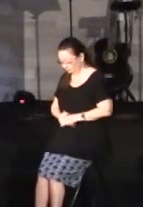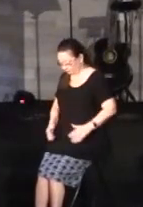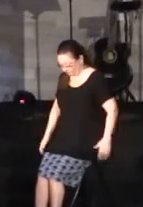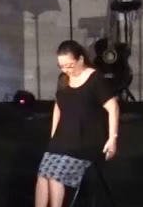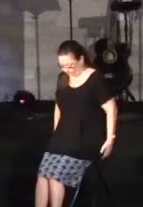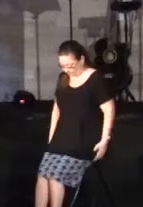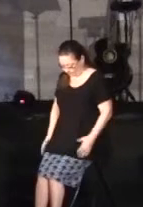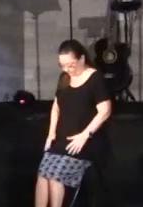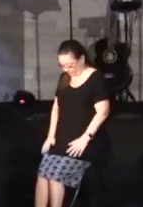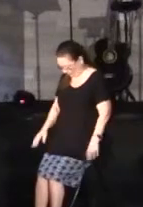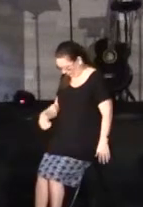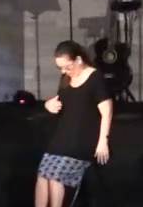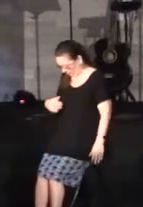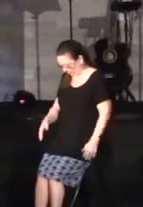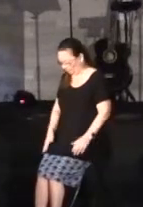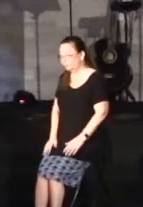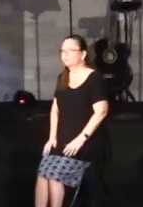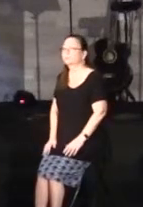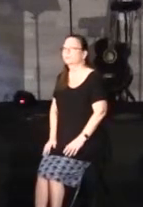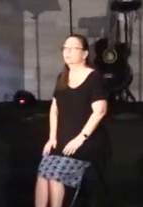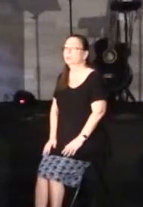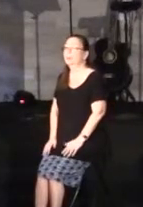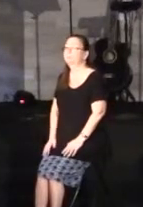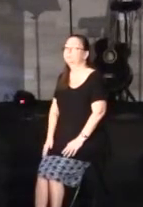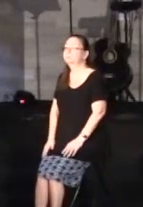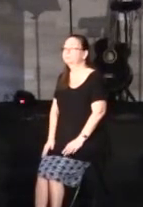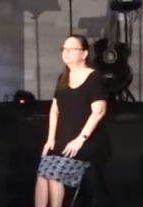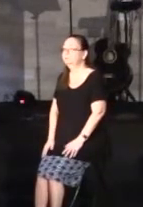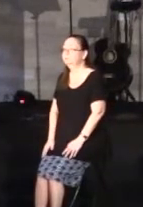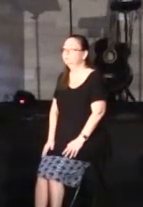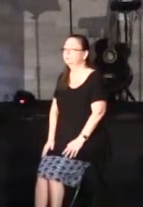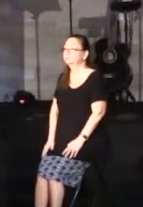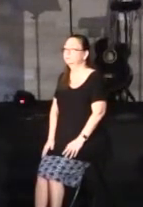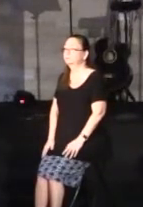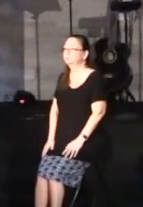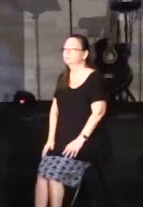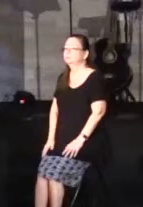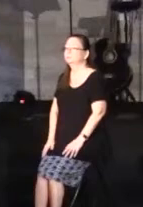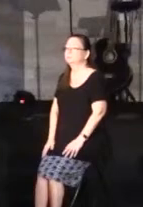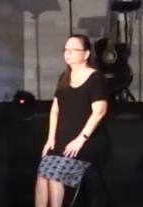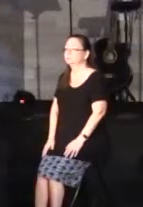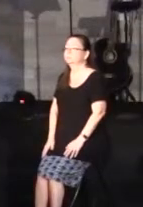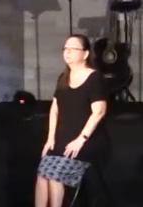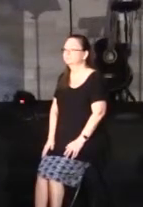acceptance. Christ Jesus came into the world to save sinners, of whom I am the